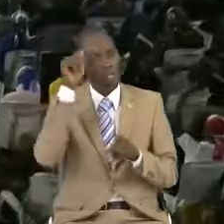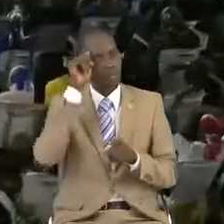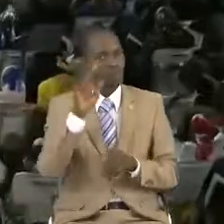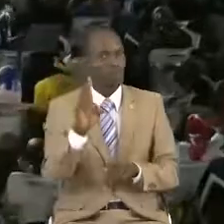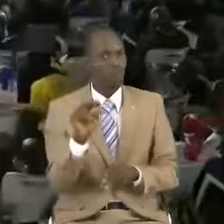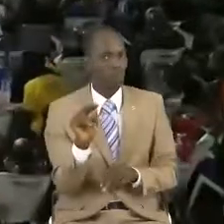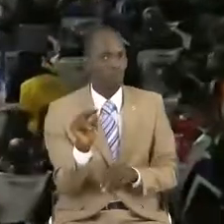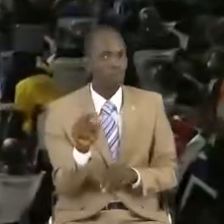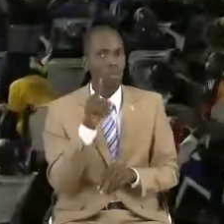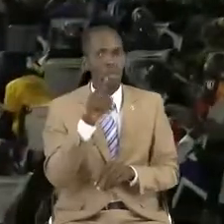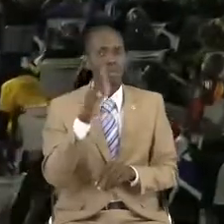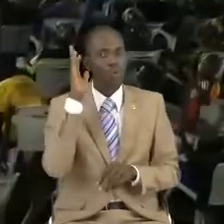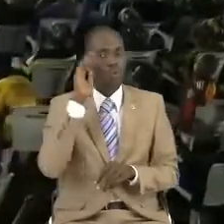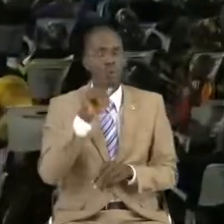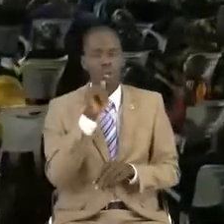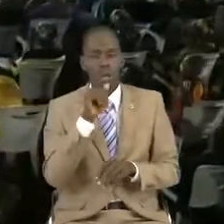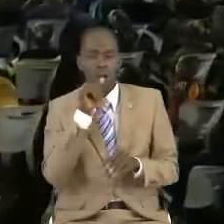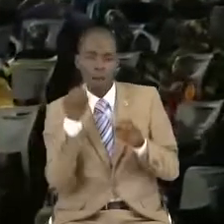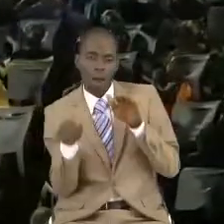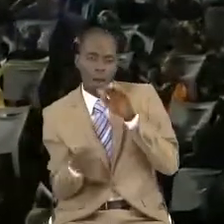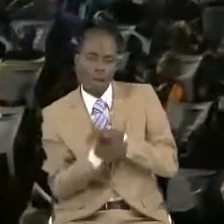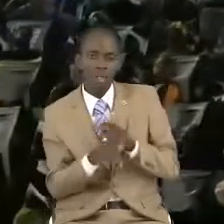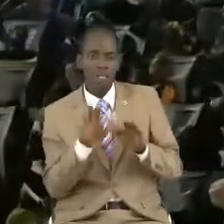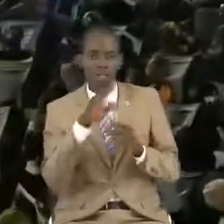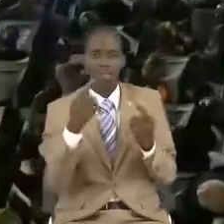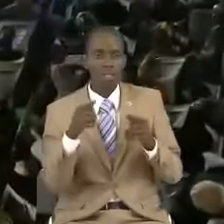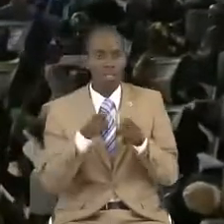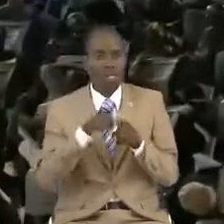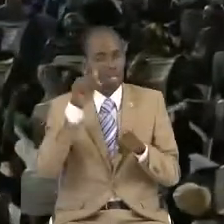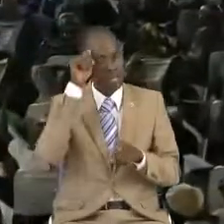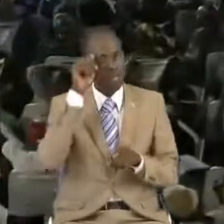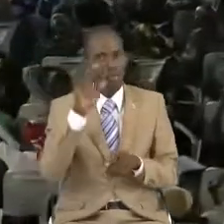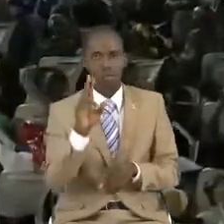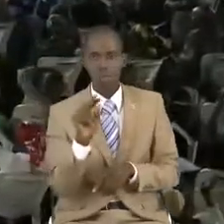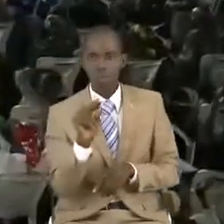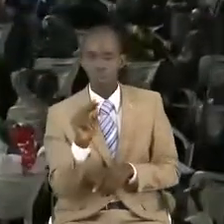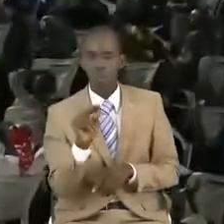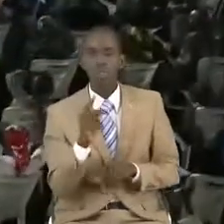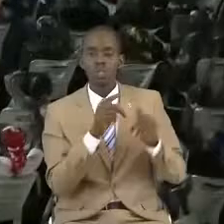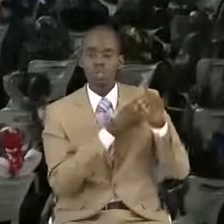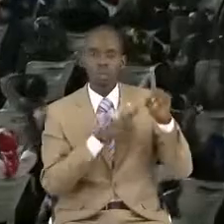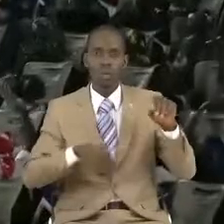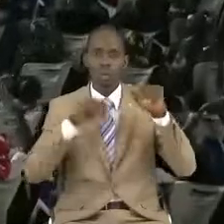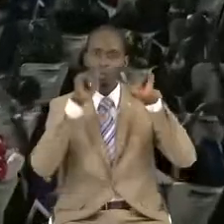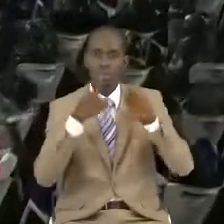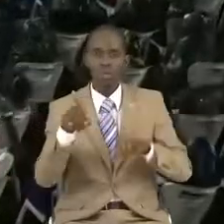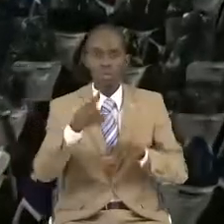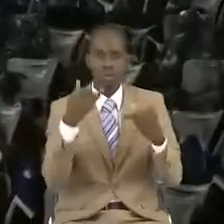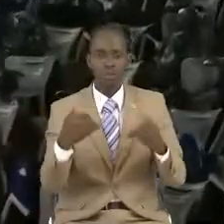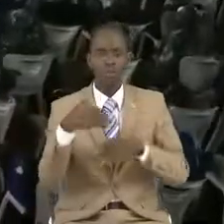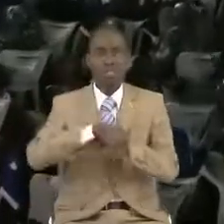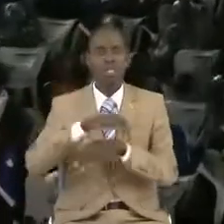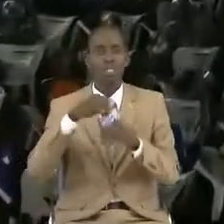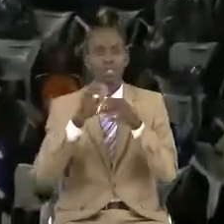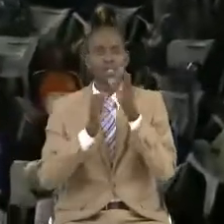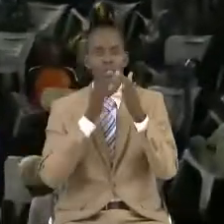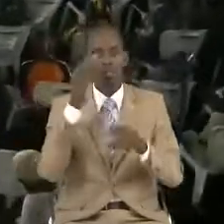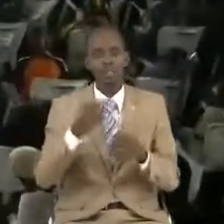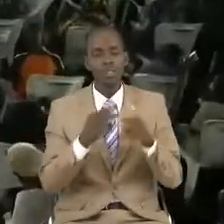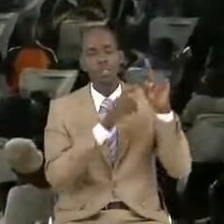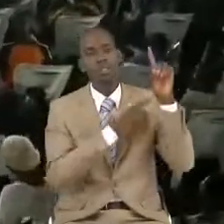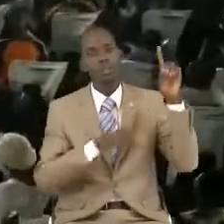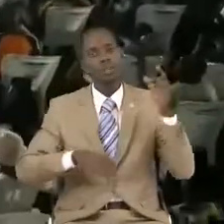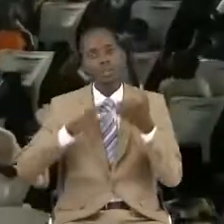will not cover up like adam i say where are you the lord bless you tonight the lord forgive you